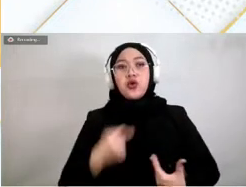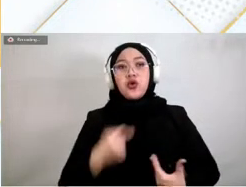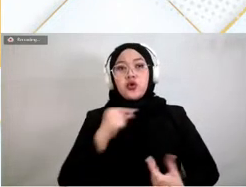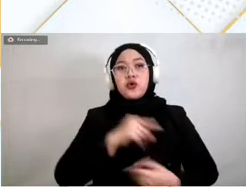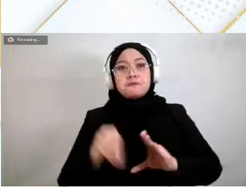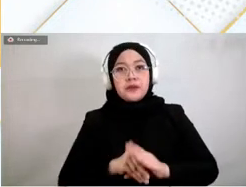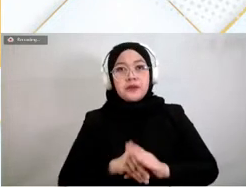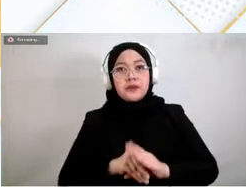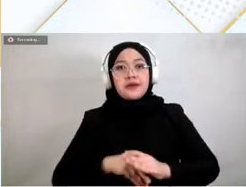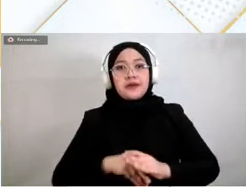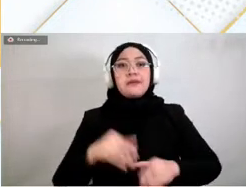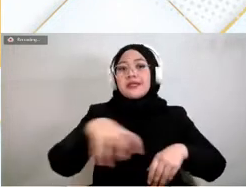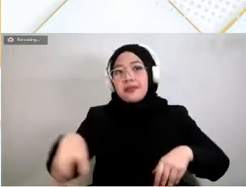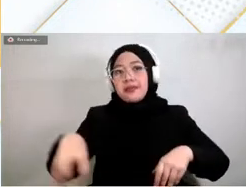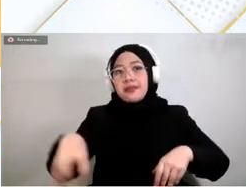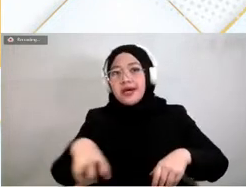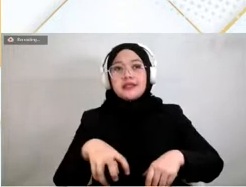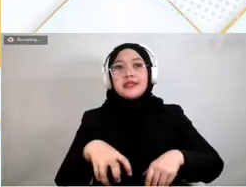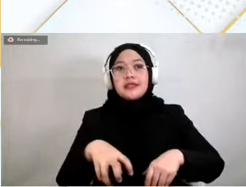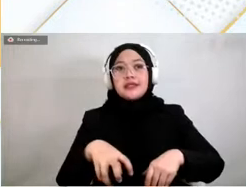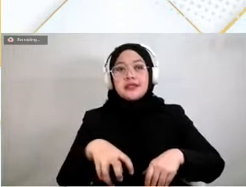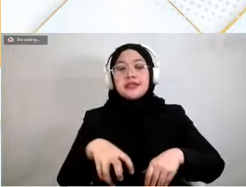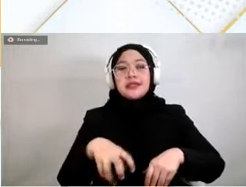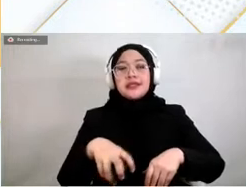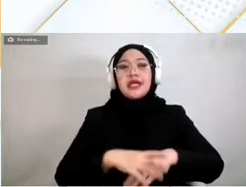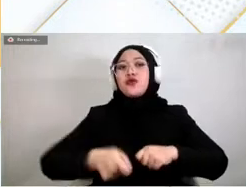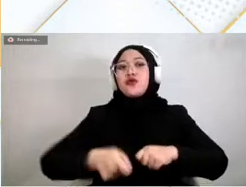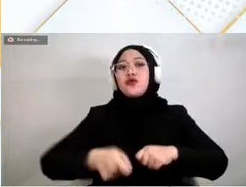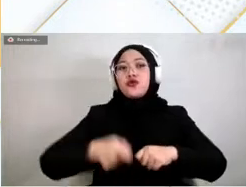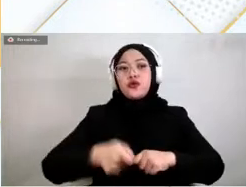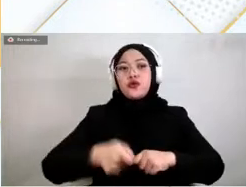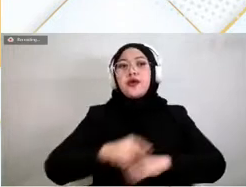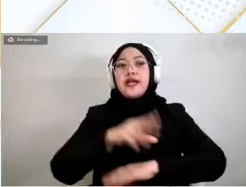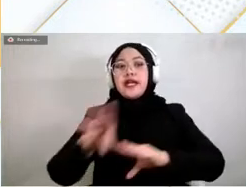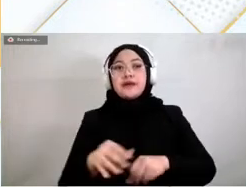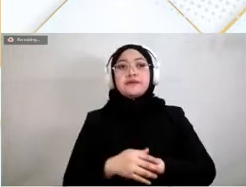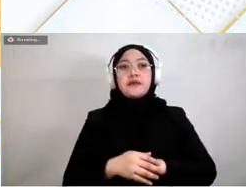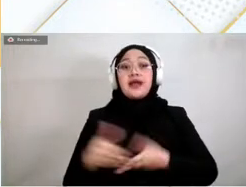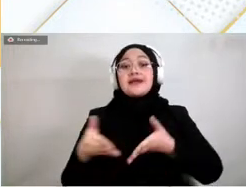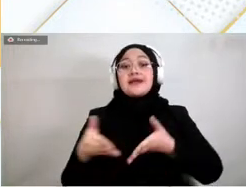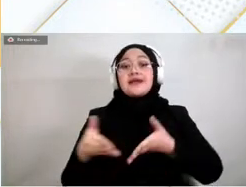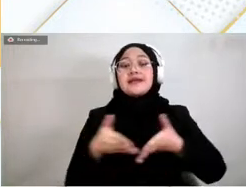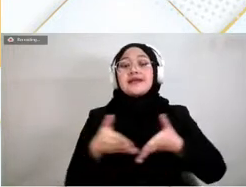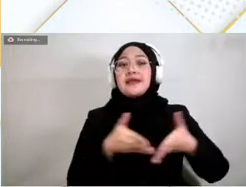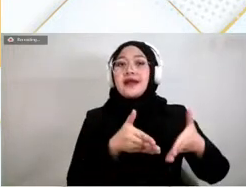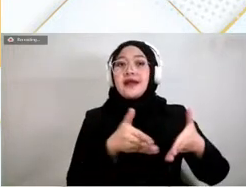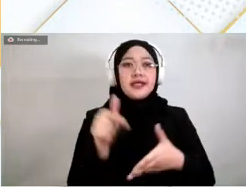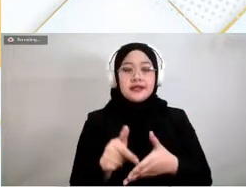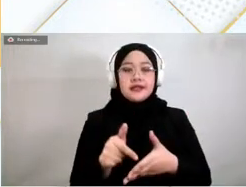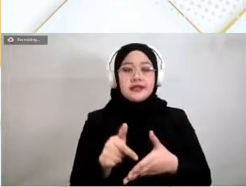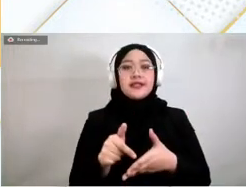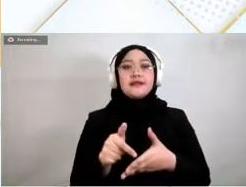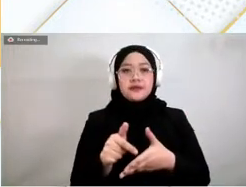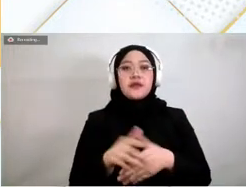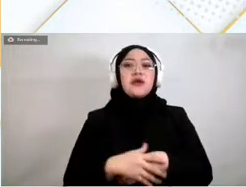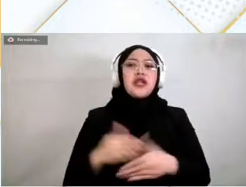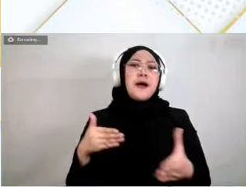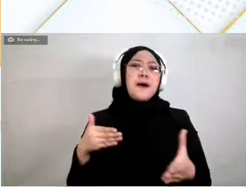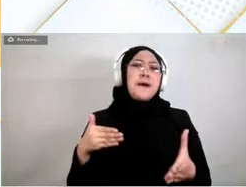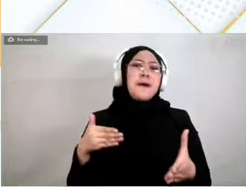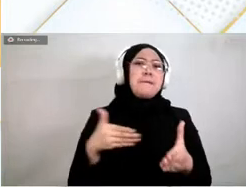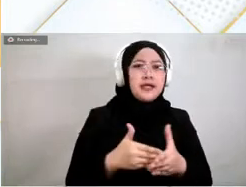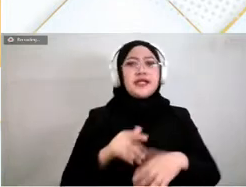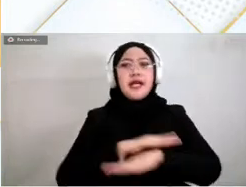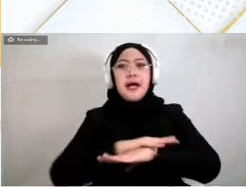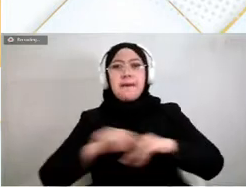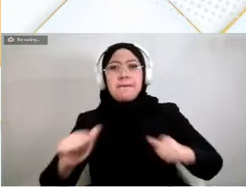law enforcement measure. Through such strategy, despite multiple security challenges with